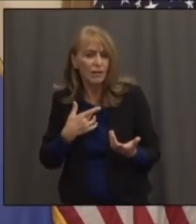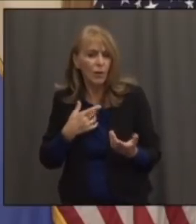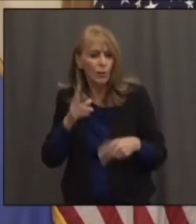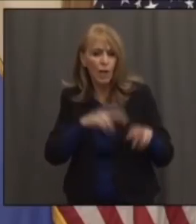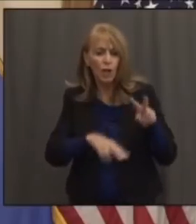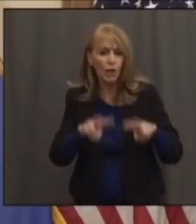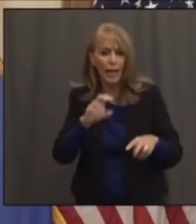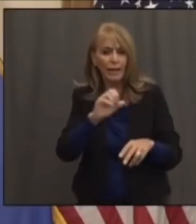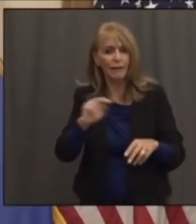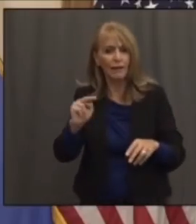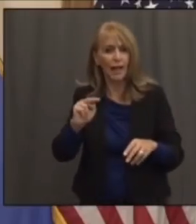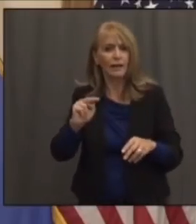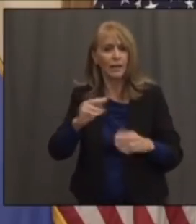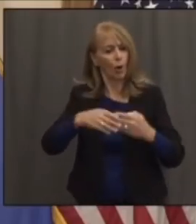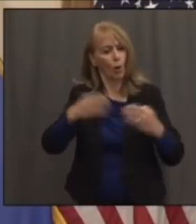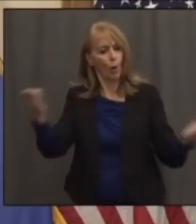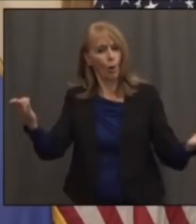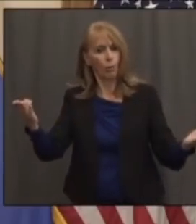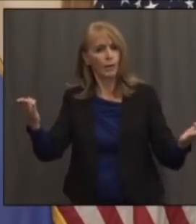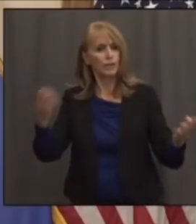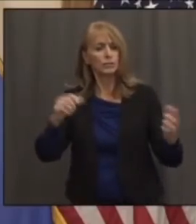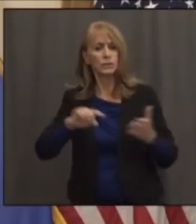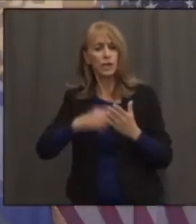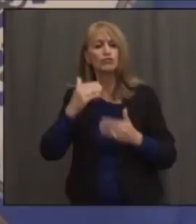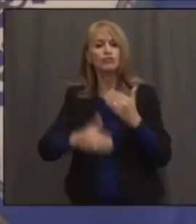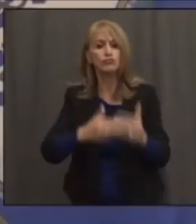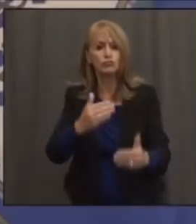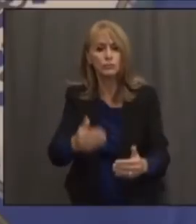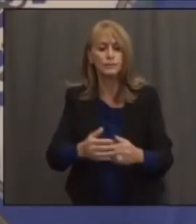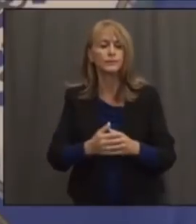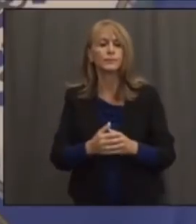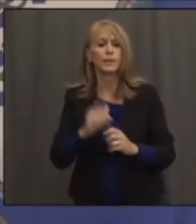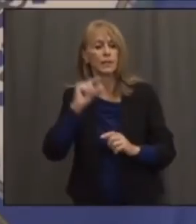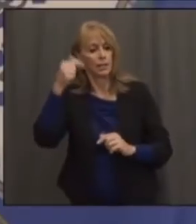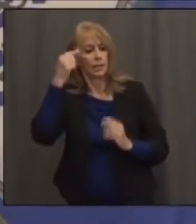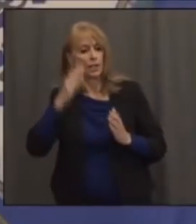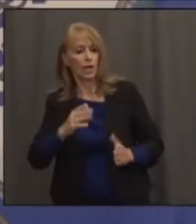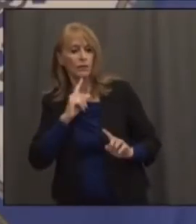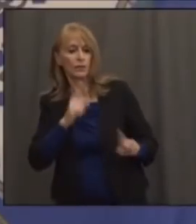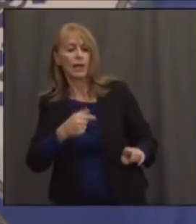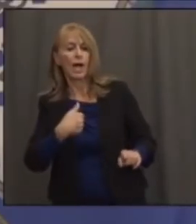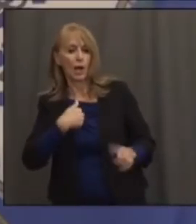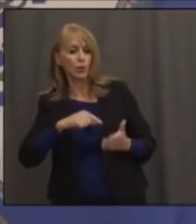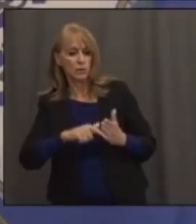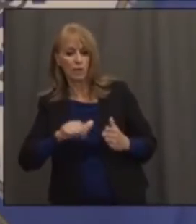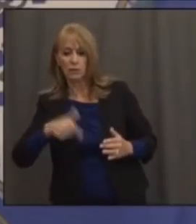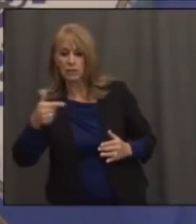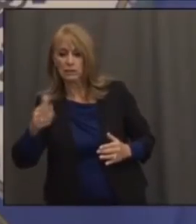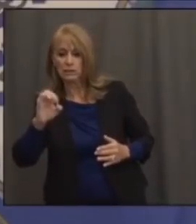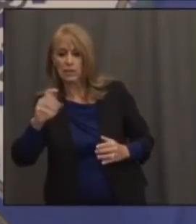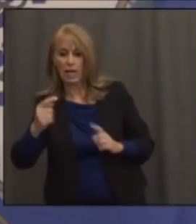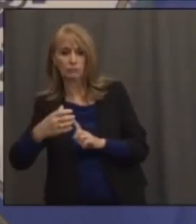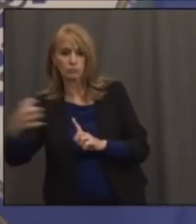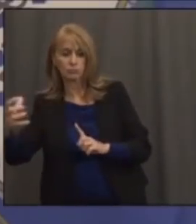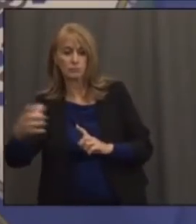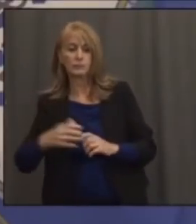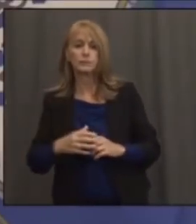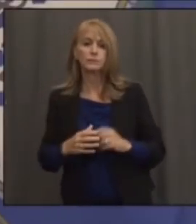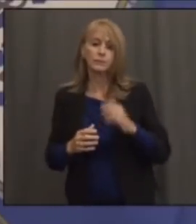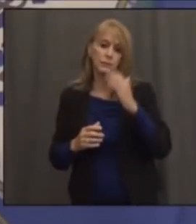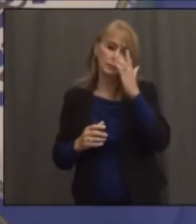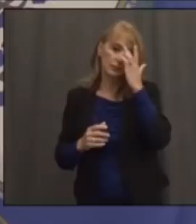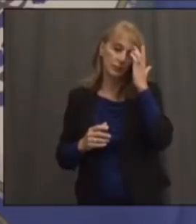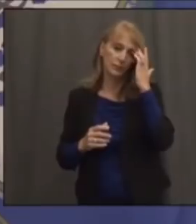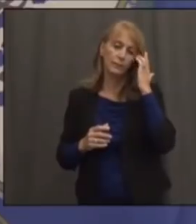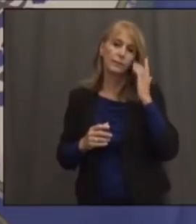comeback? Well, I'll start with that and then pass it to Josh, which is my habit. First of all, I think if